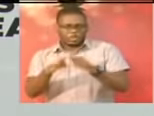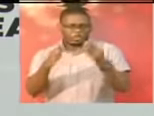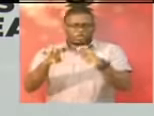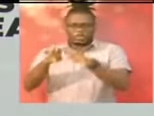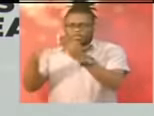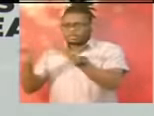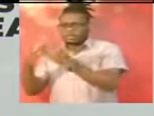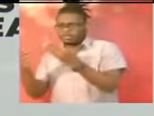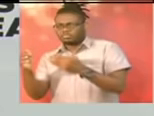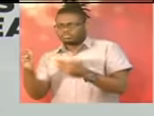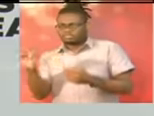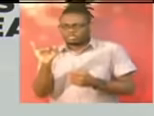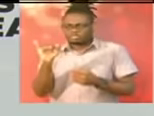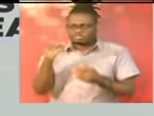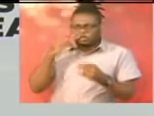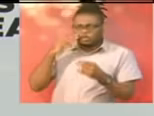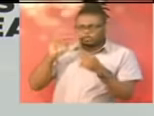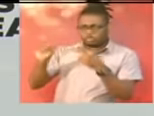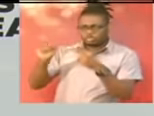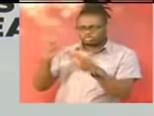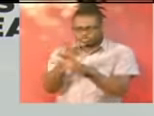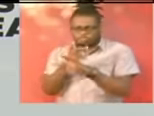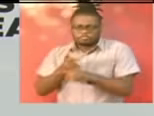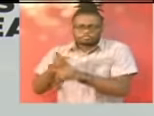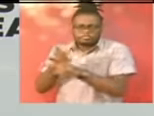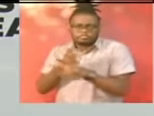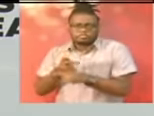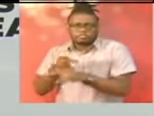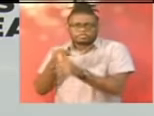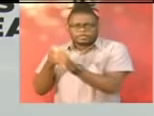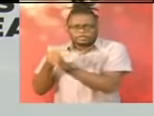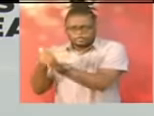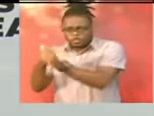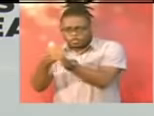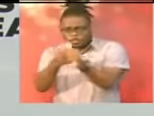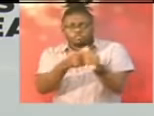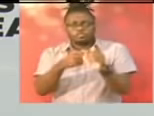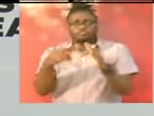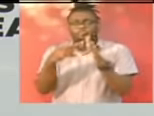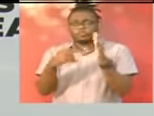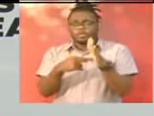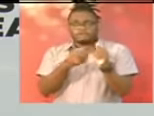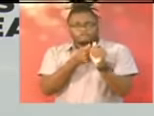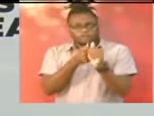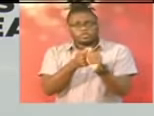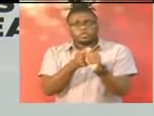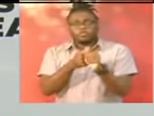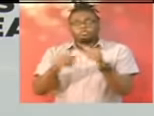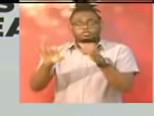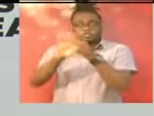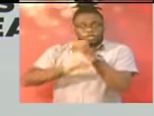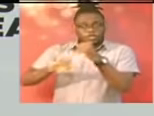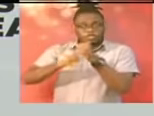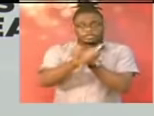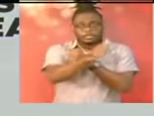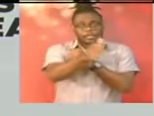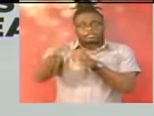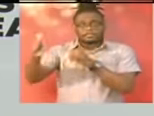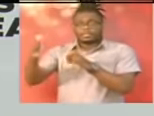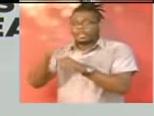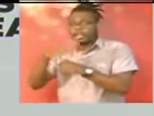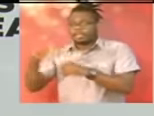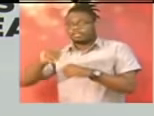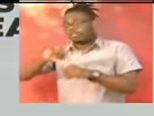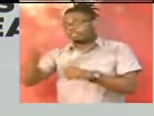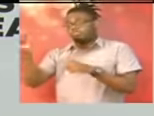vigilant. Adhere to the COVID-19 health protocols to protect yourself and others. That is, wash your